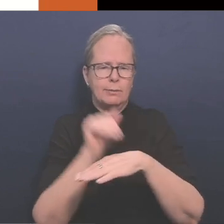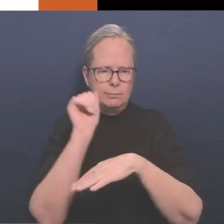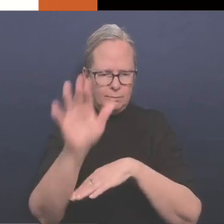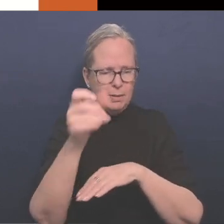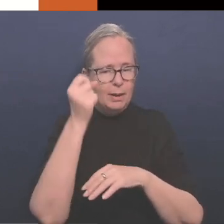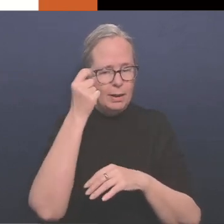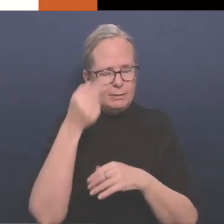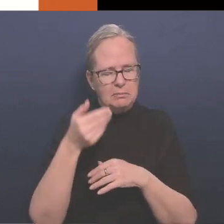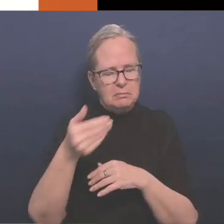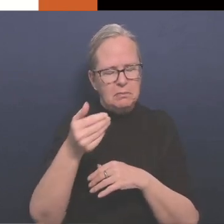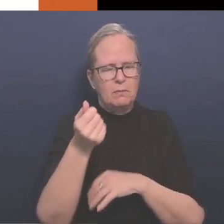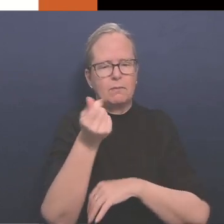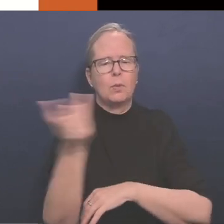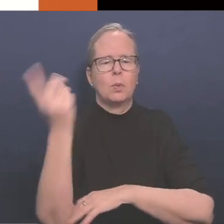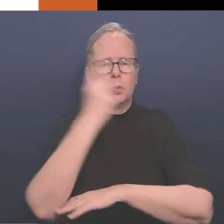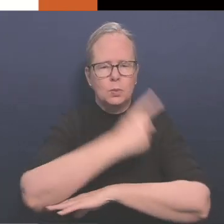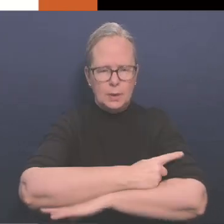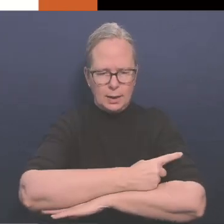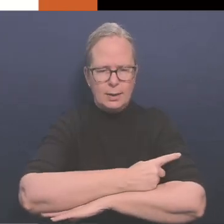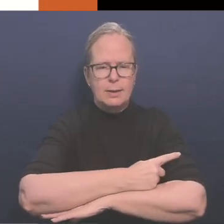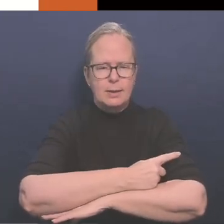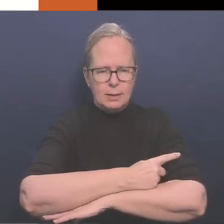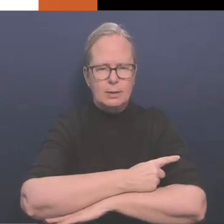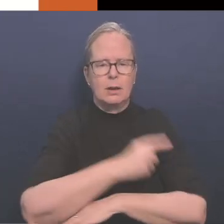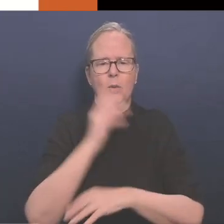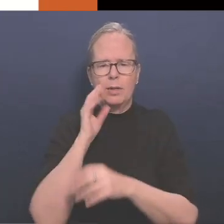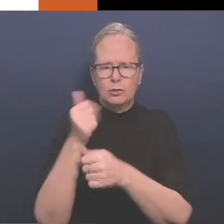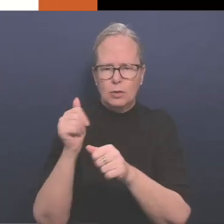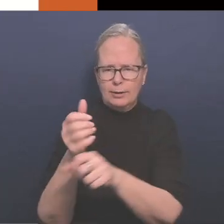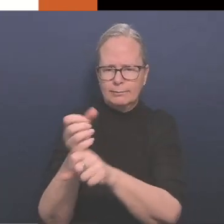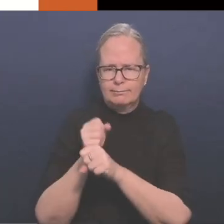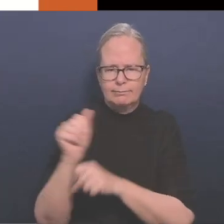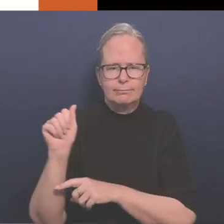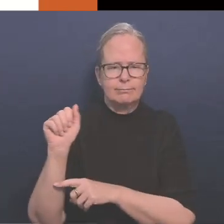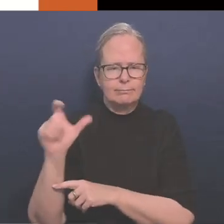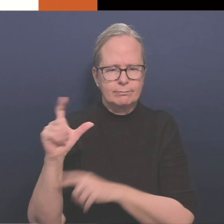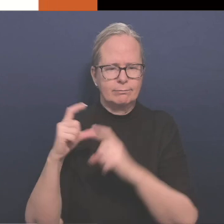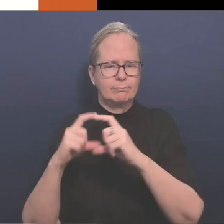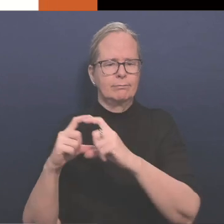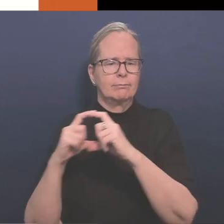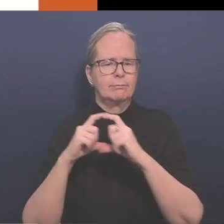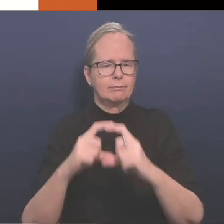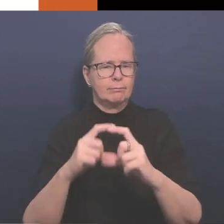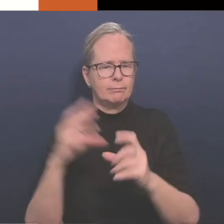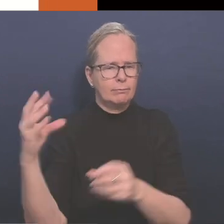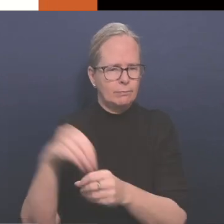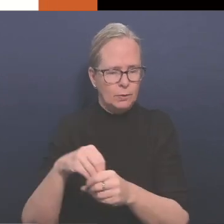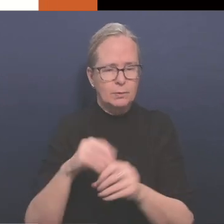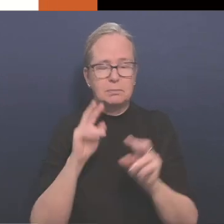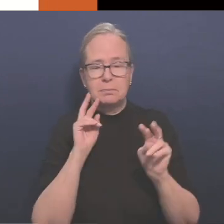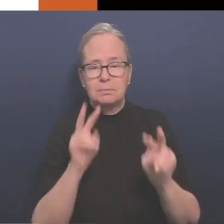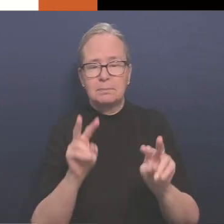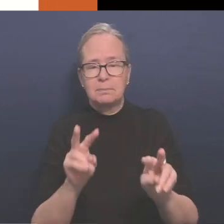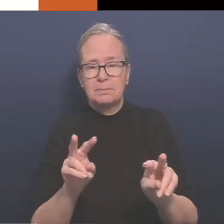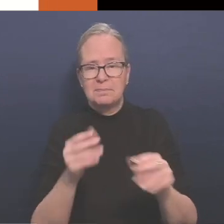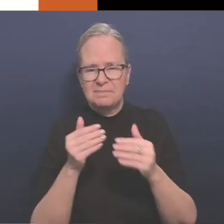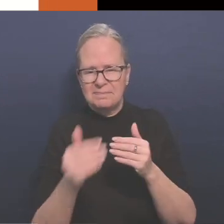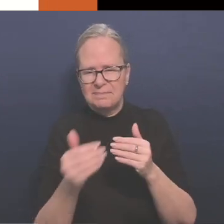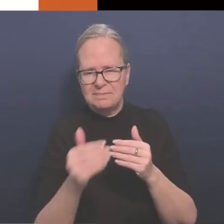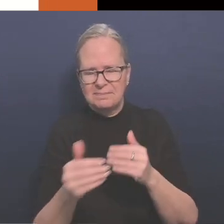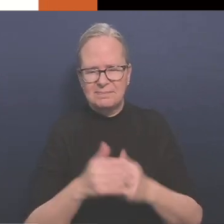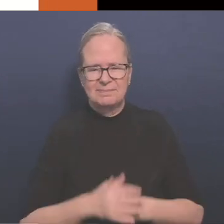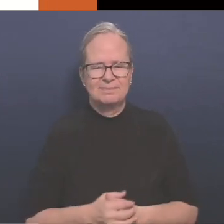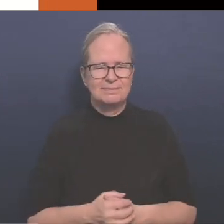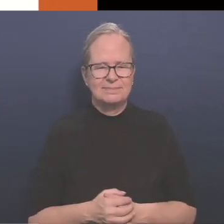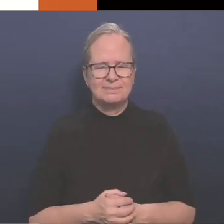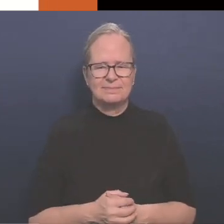Benefits Wayfinder, as well as the Disability Benefits Compass, which will also give you a sneak peek today. And I'd also like to thank Jenny Bolton,